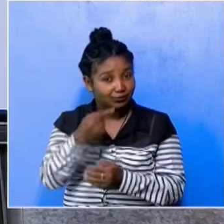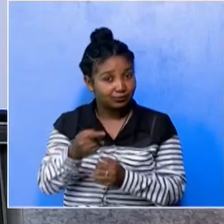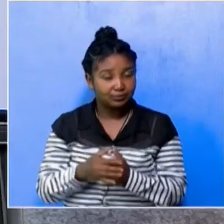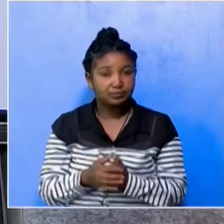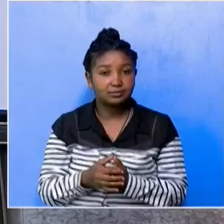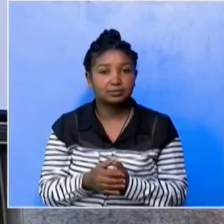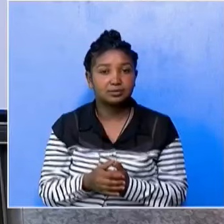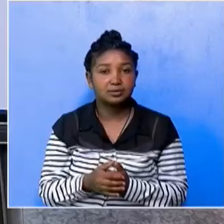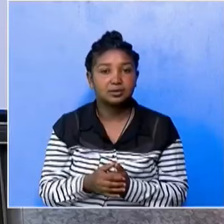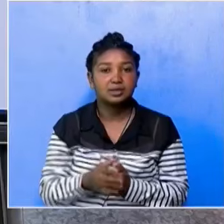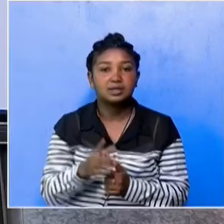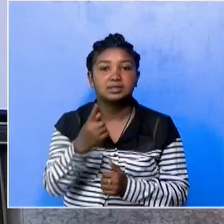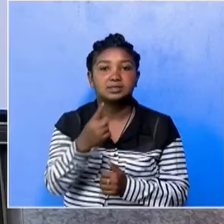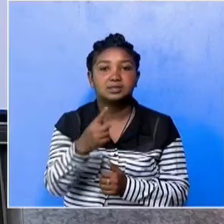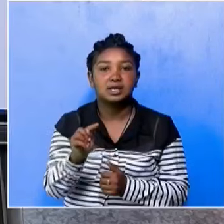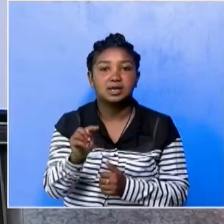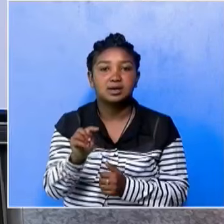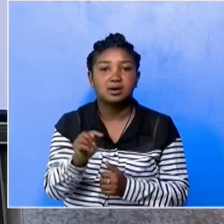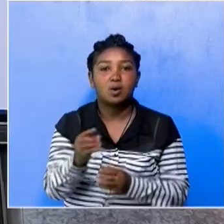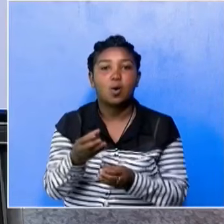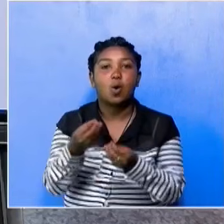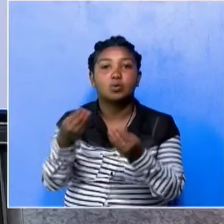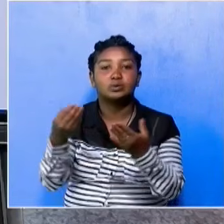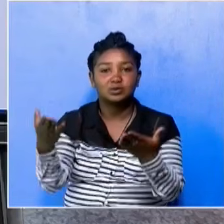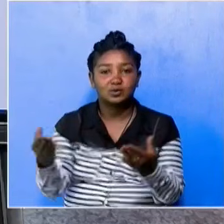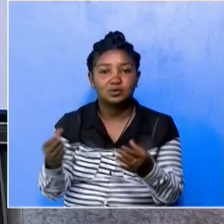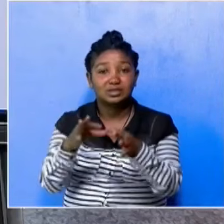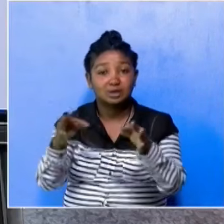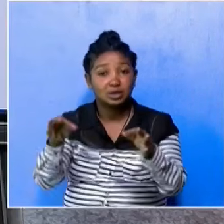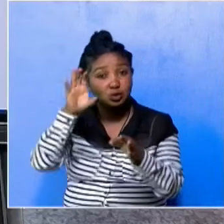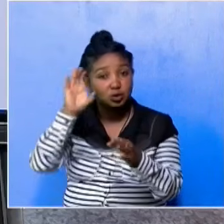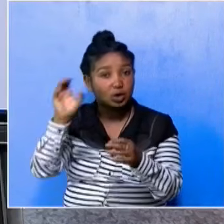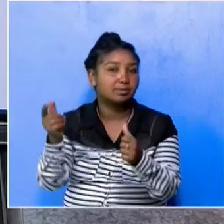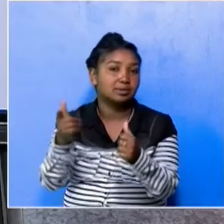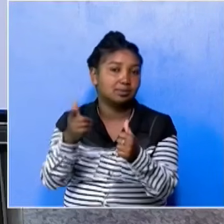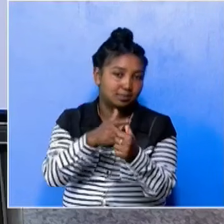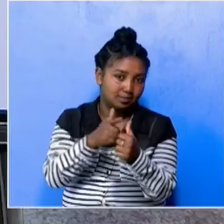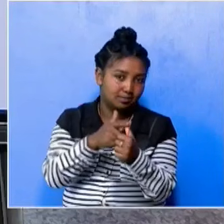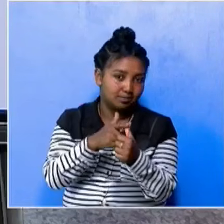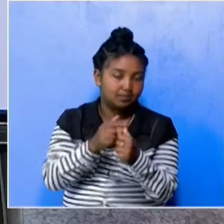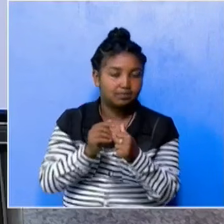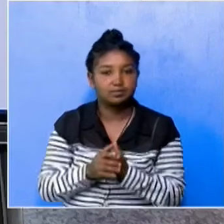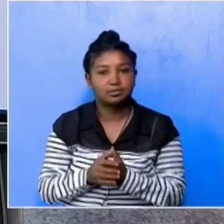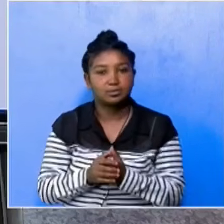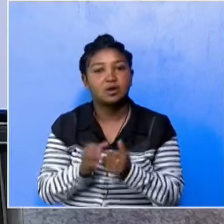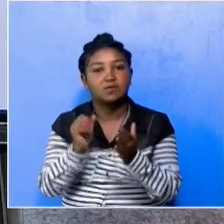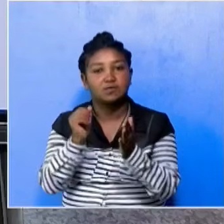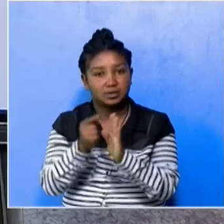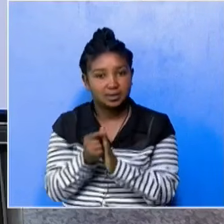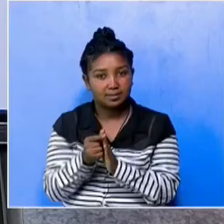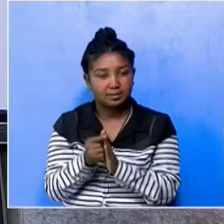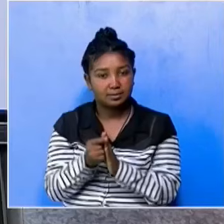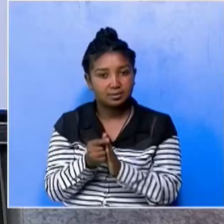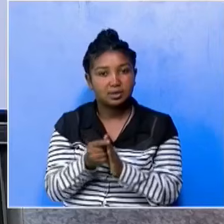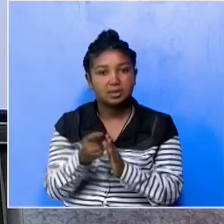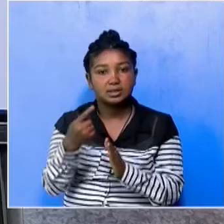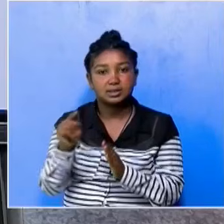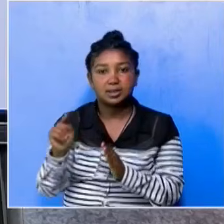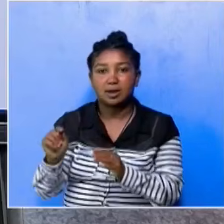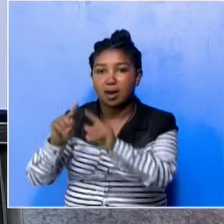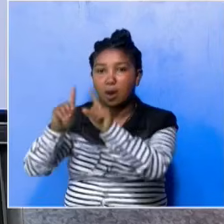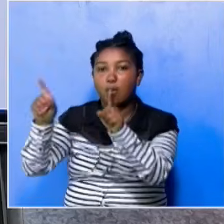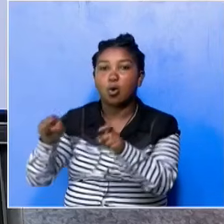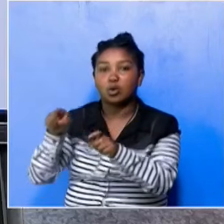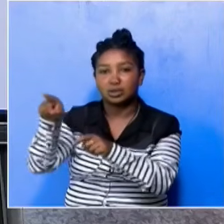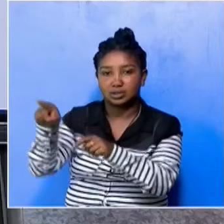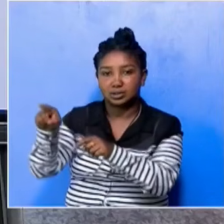class, the object of the sentence should come at the beginning of the sentence. For example, the board is